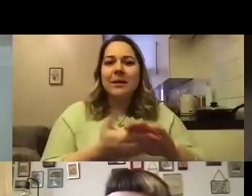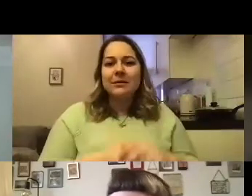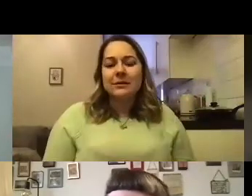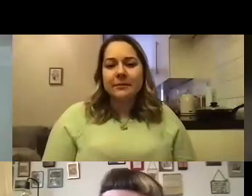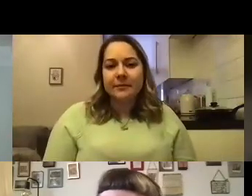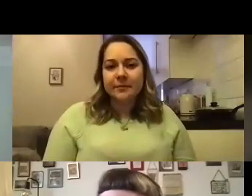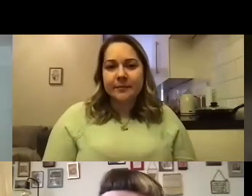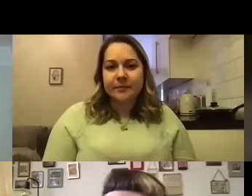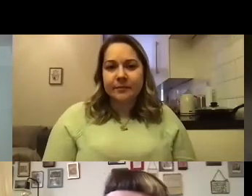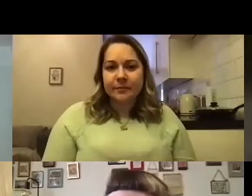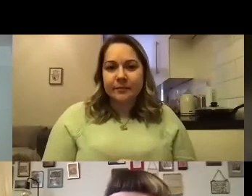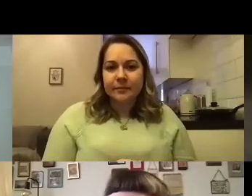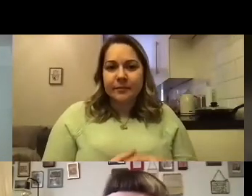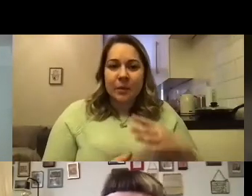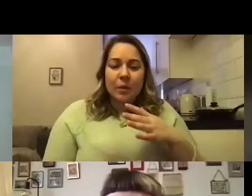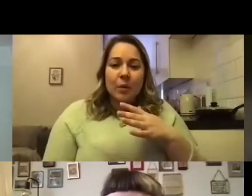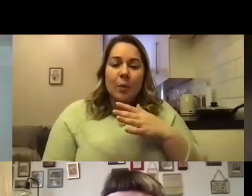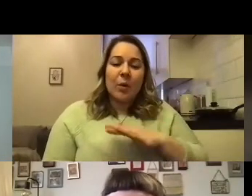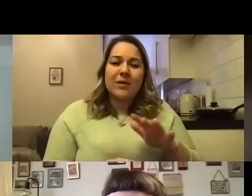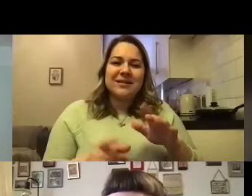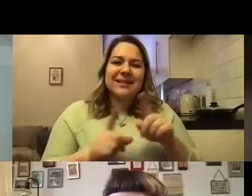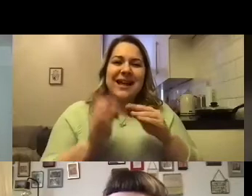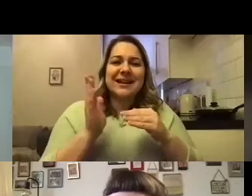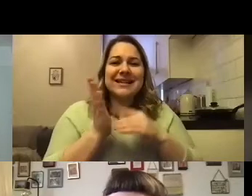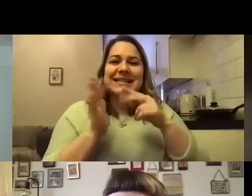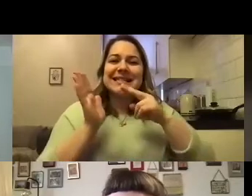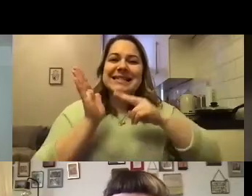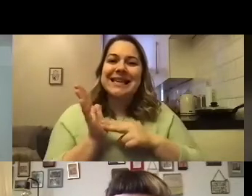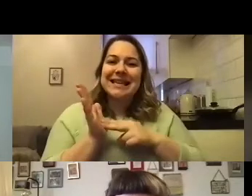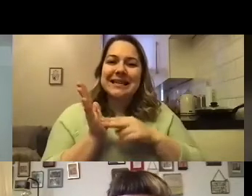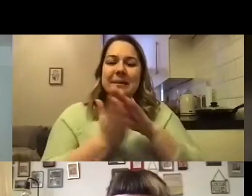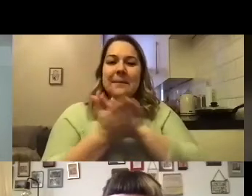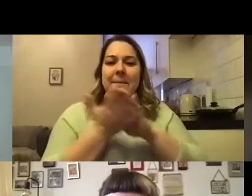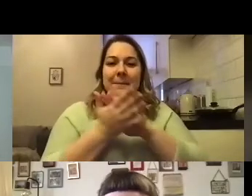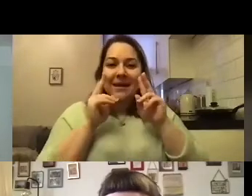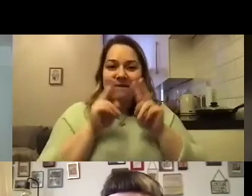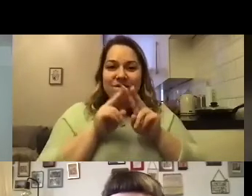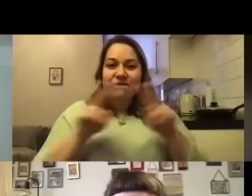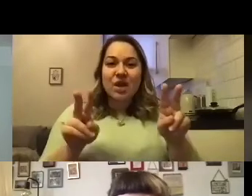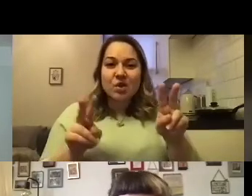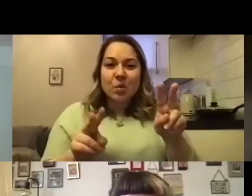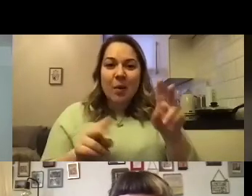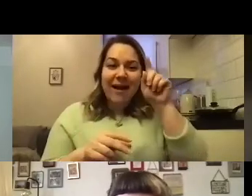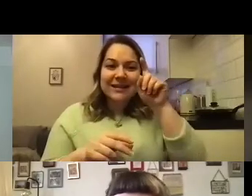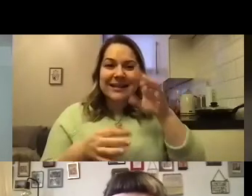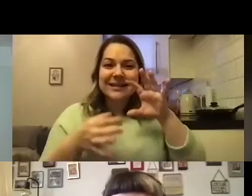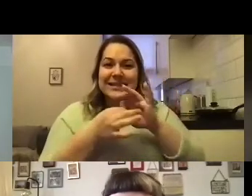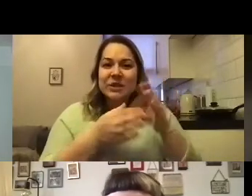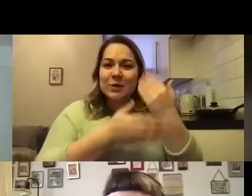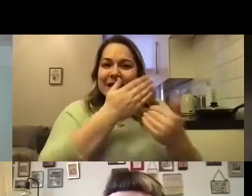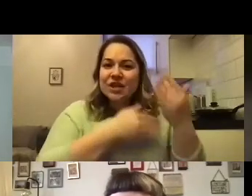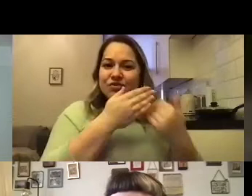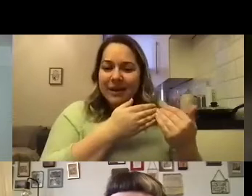the accompanying zine really to give you these visual clues to see that history itself, you know, to look